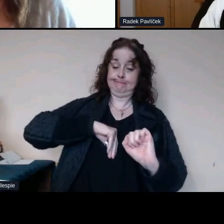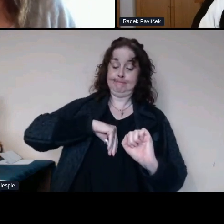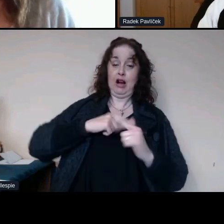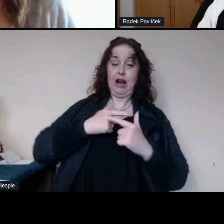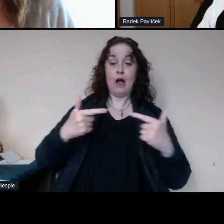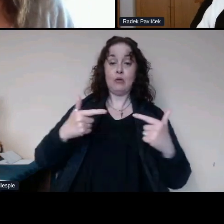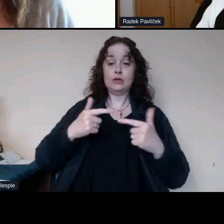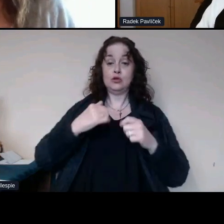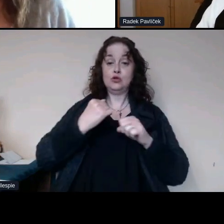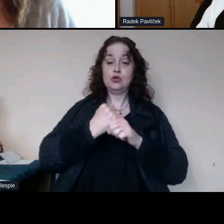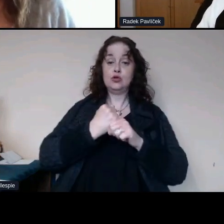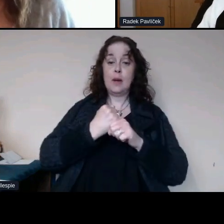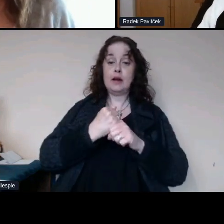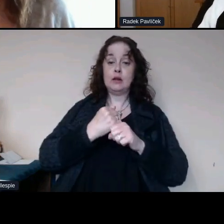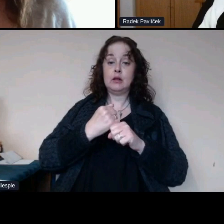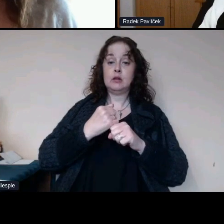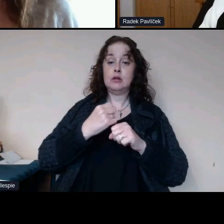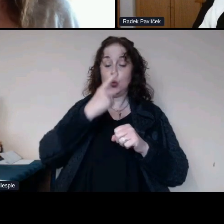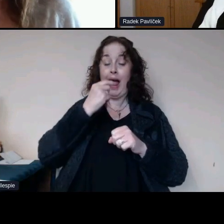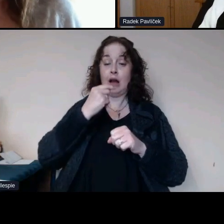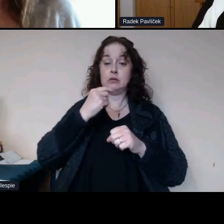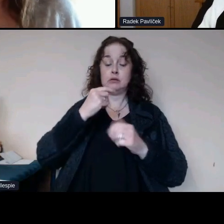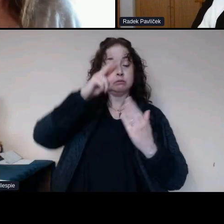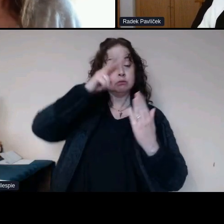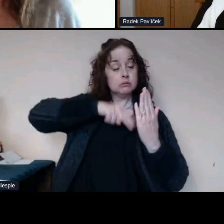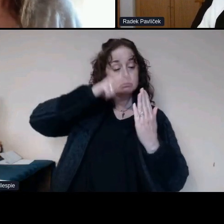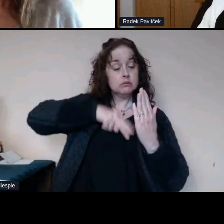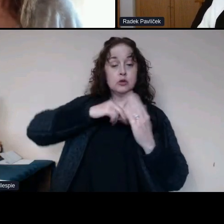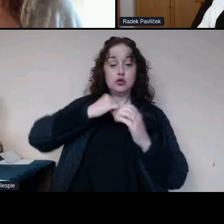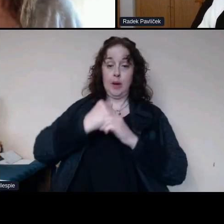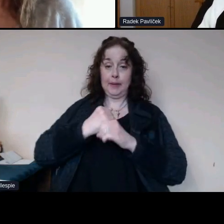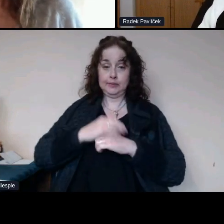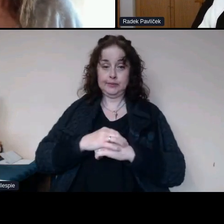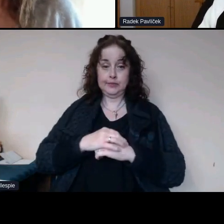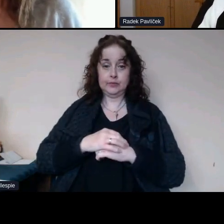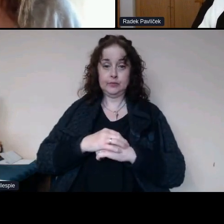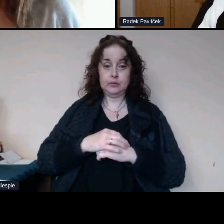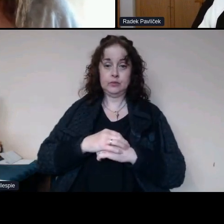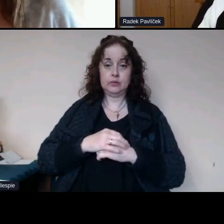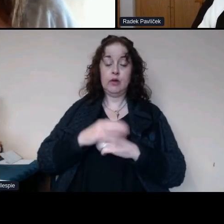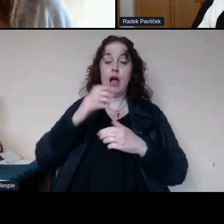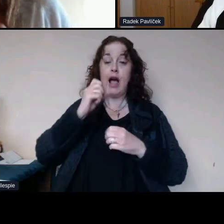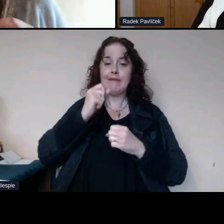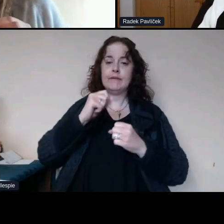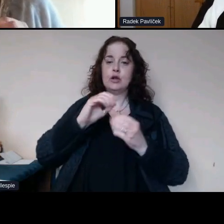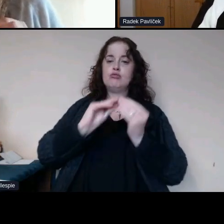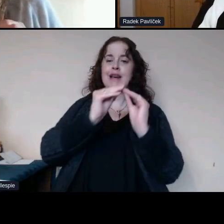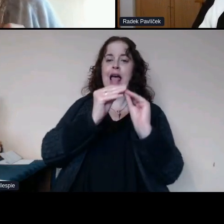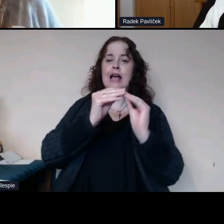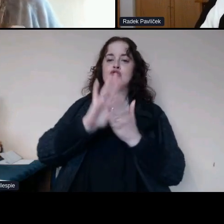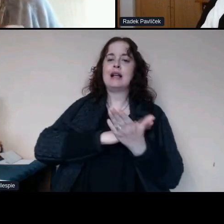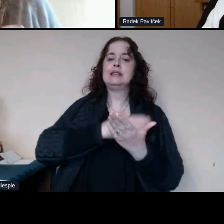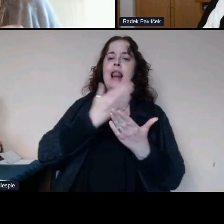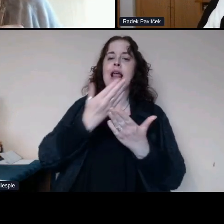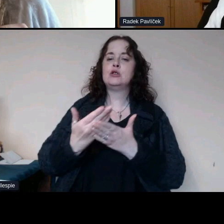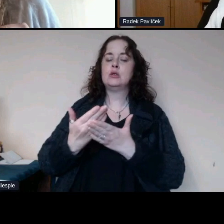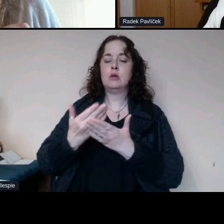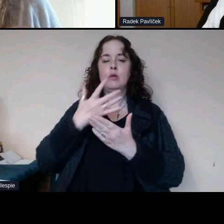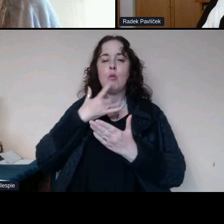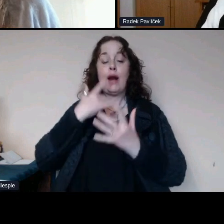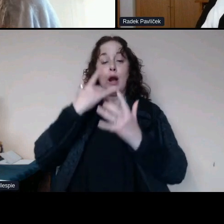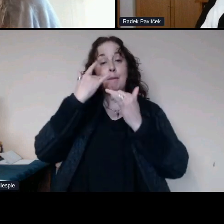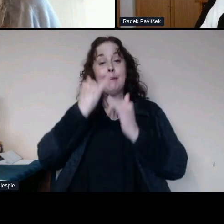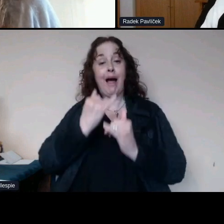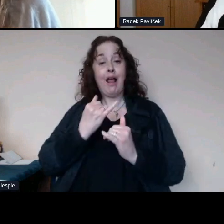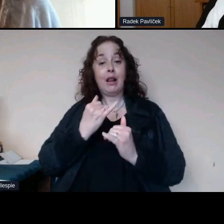now CPAC and WAS in German. We did together the translations, and during the pilot phase of this type